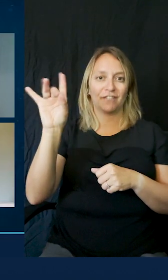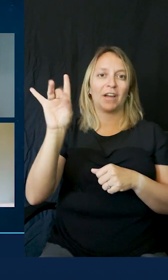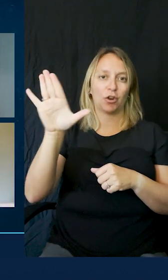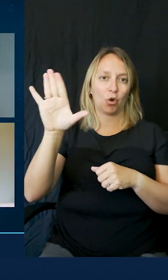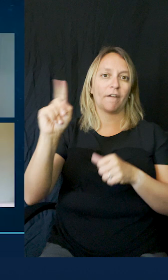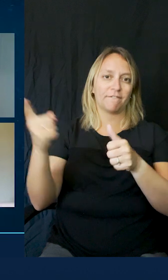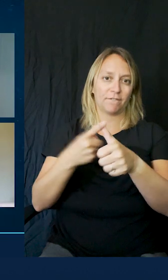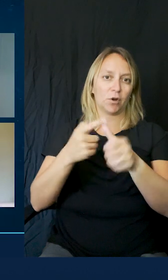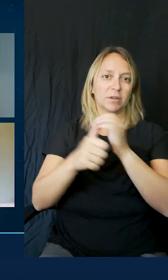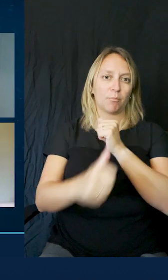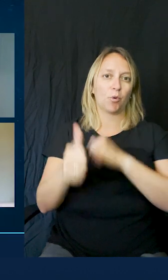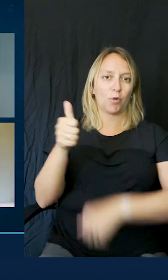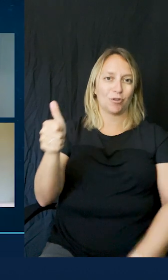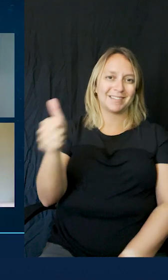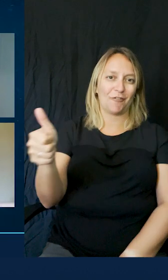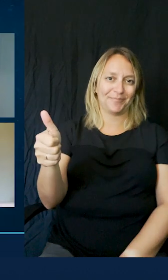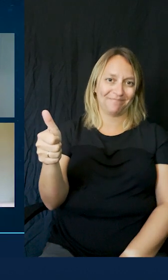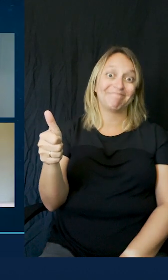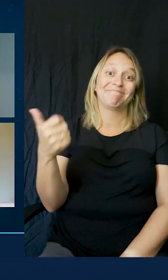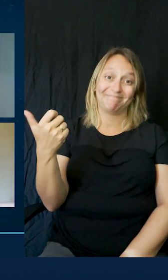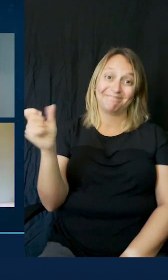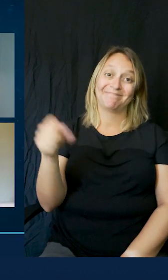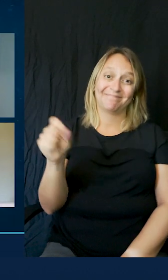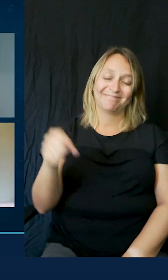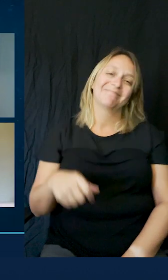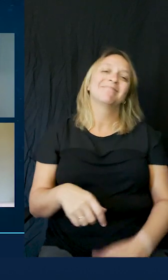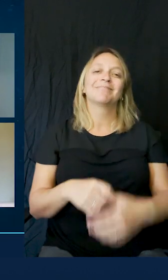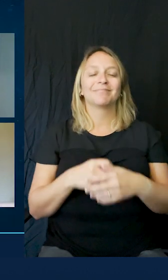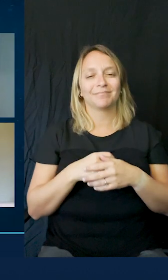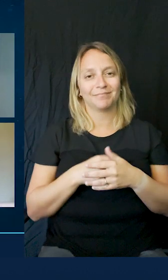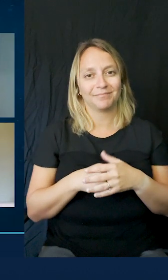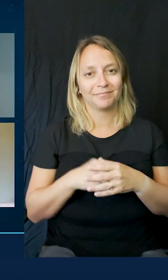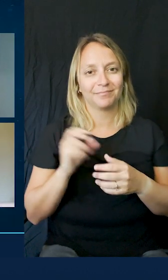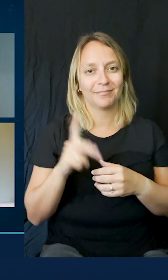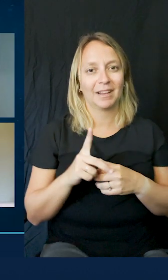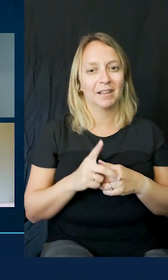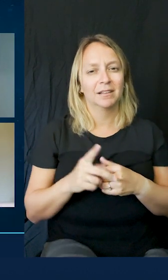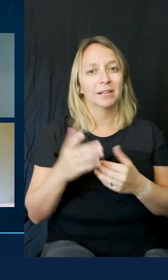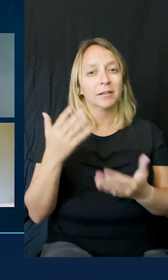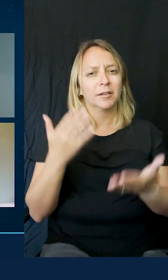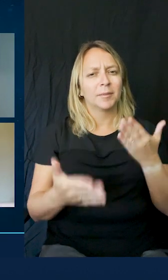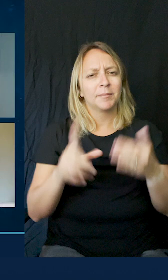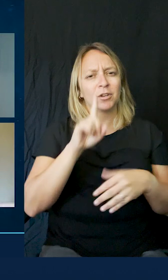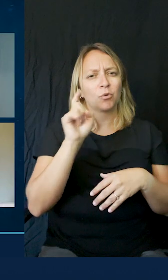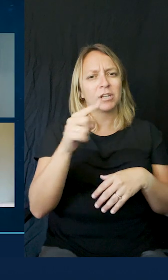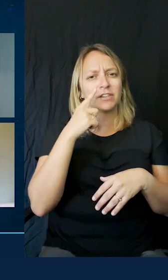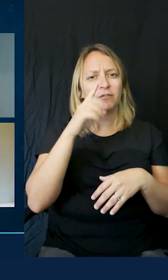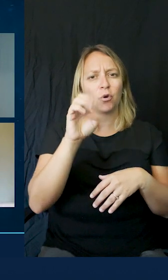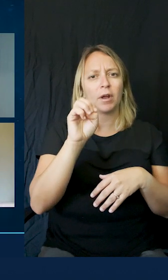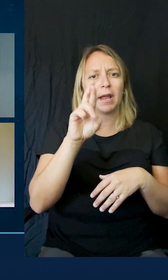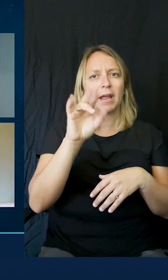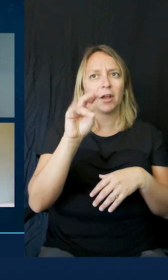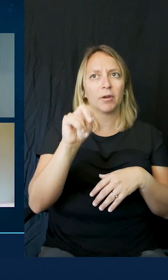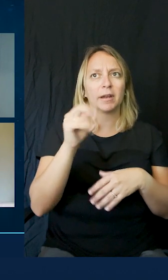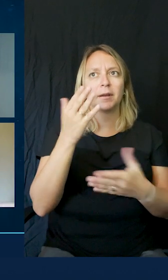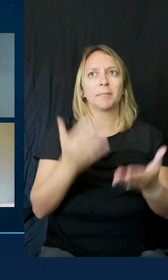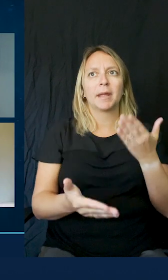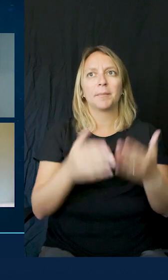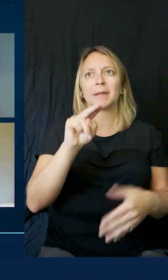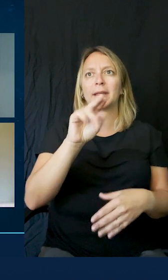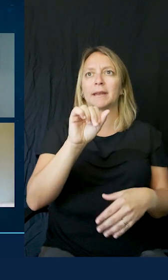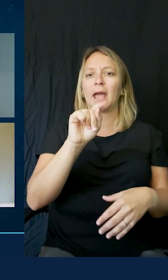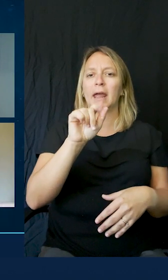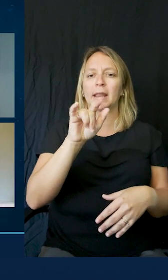herself. Yeah. So here's a question, maybe for Erin, and maybe Natalie might want to jump in too. There